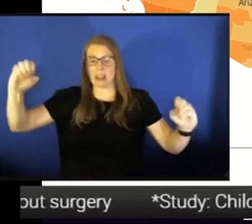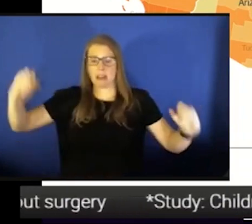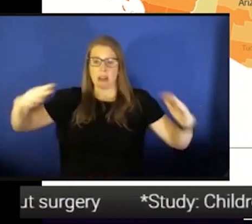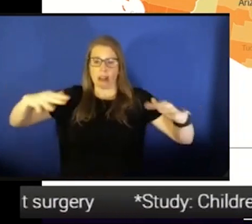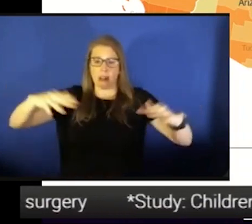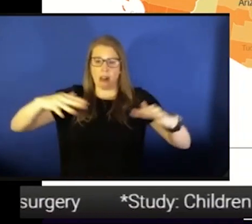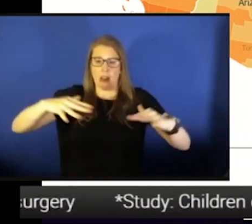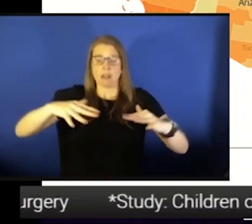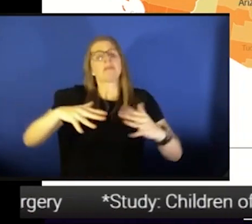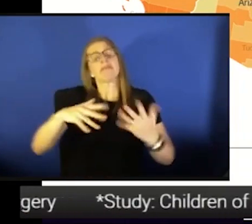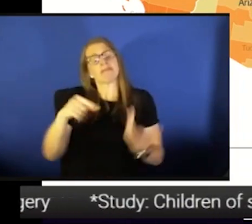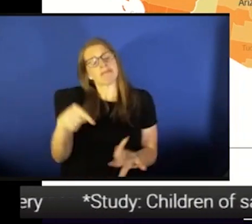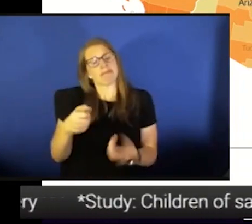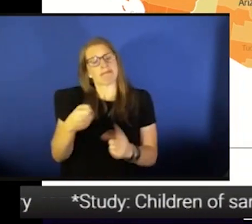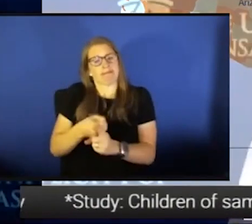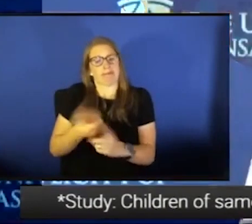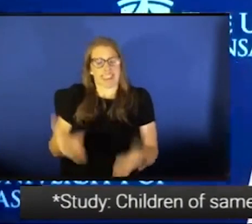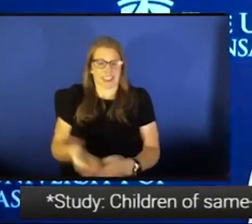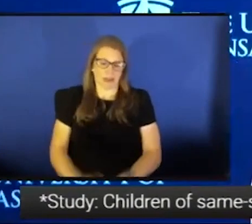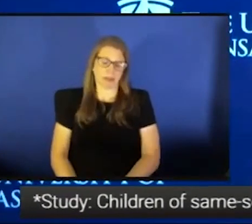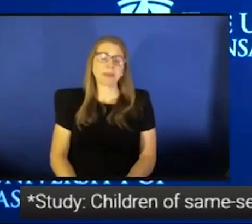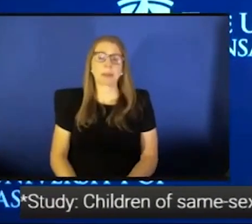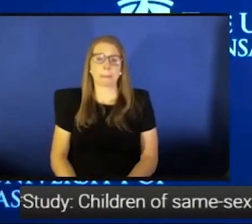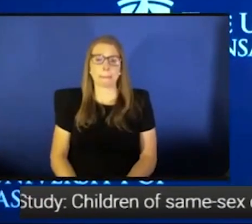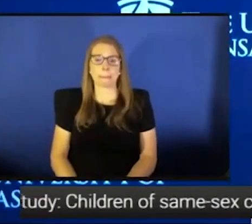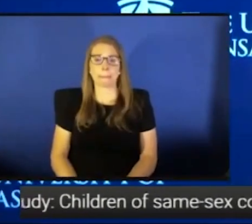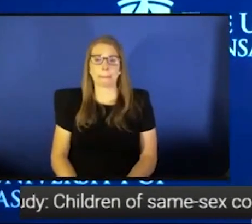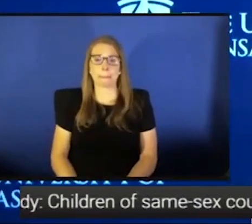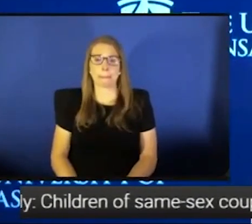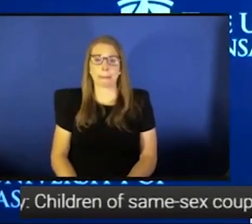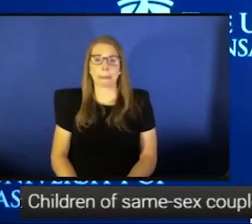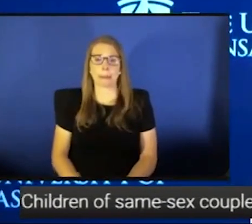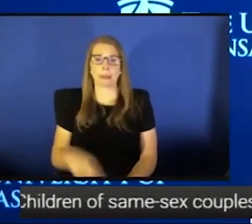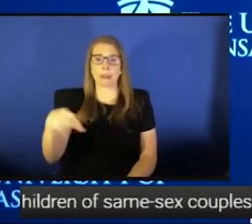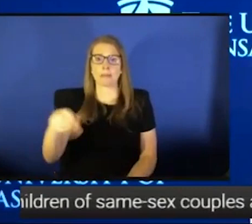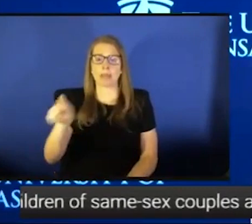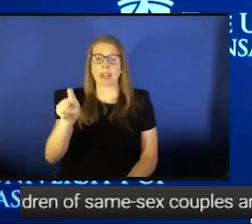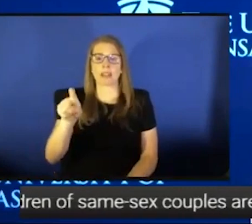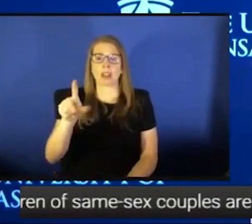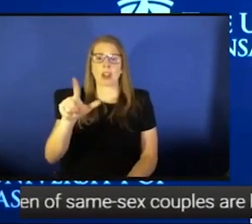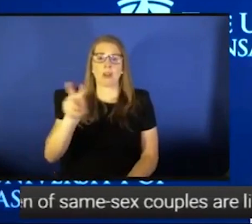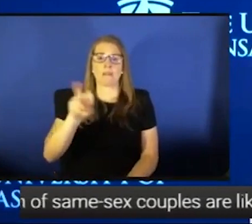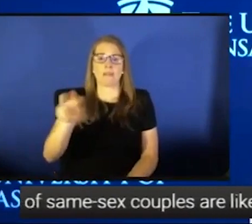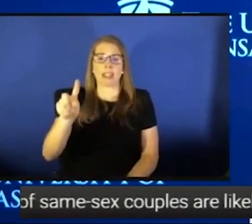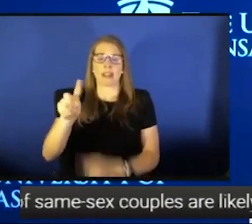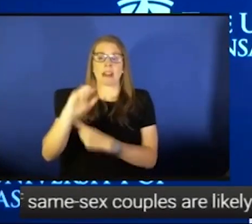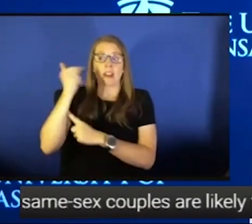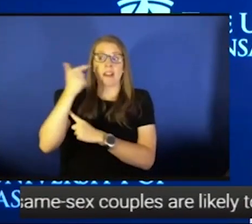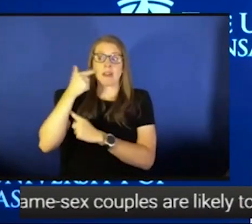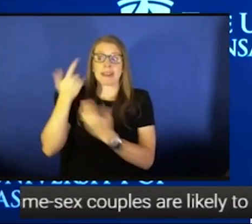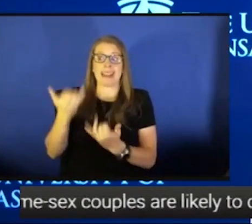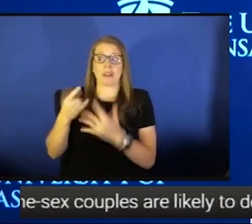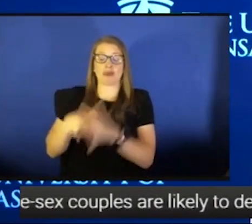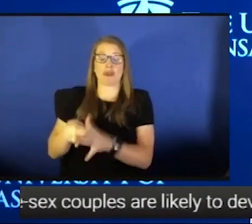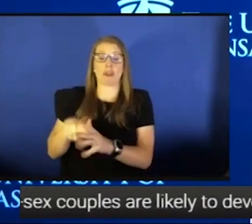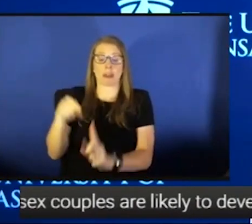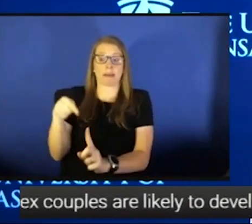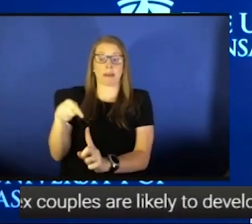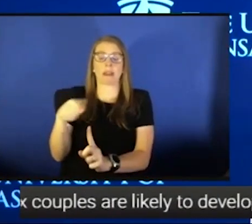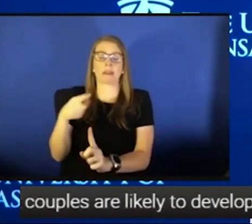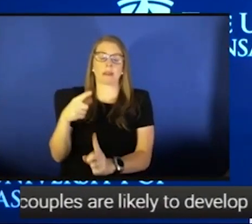the coast and it's coming in. Hawk, your point about Paxlovid, dead on. The government is now starting, this sounds